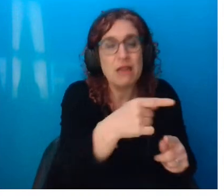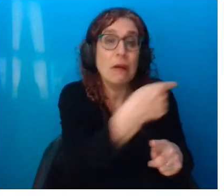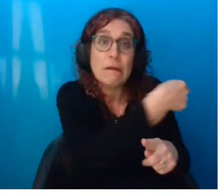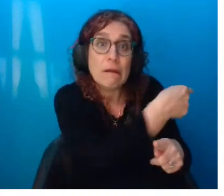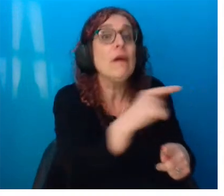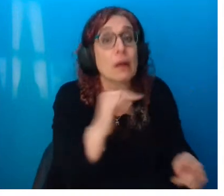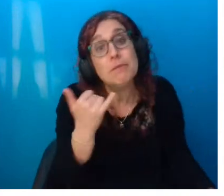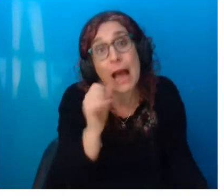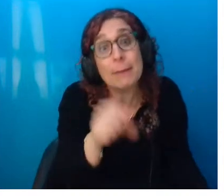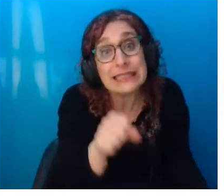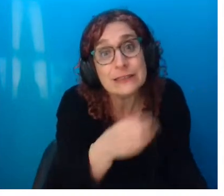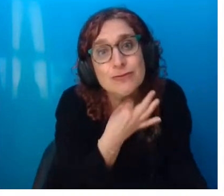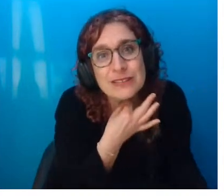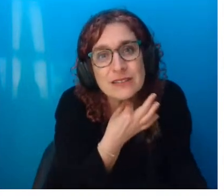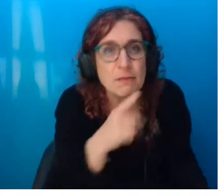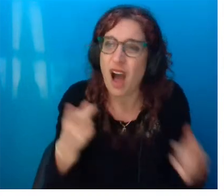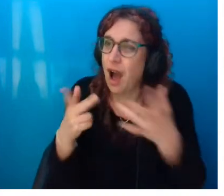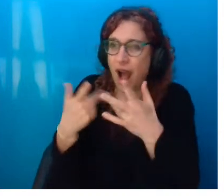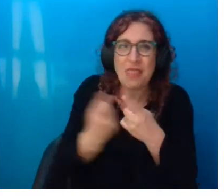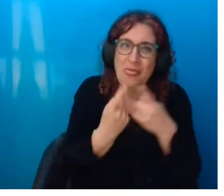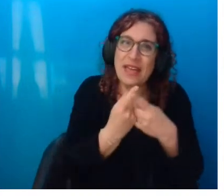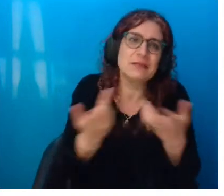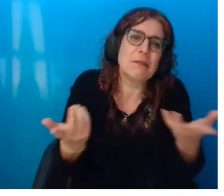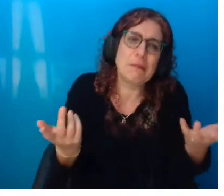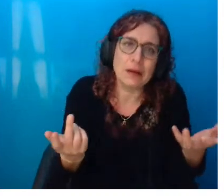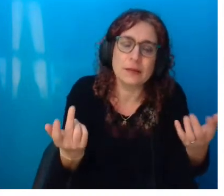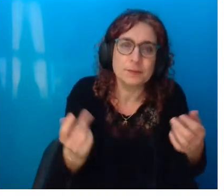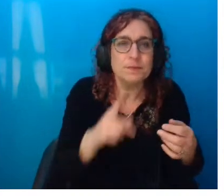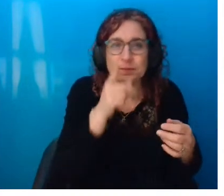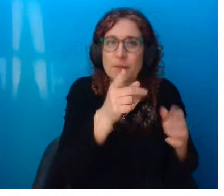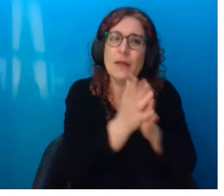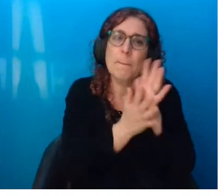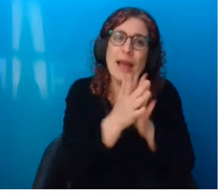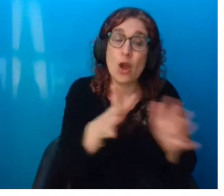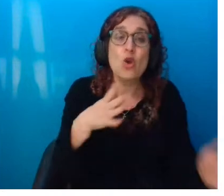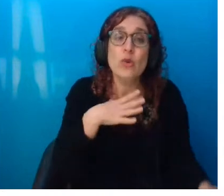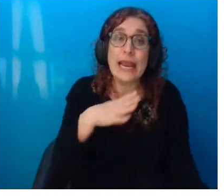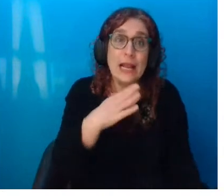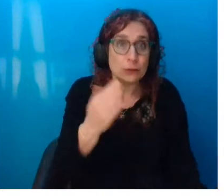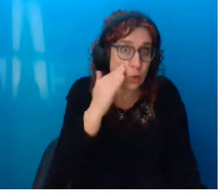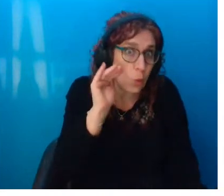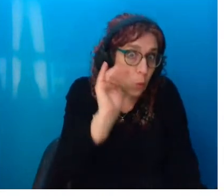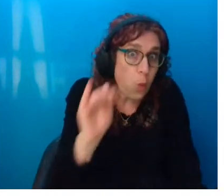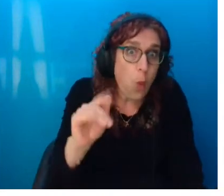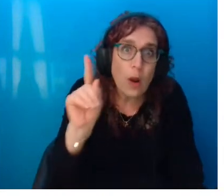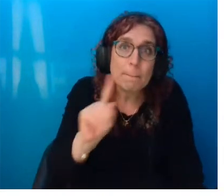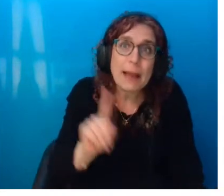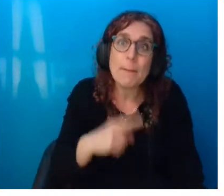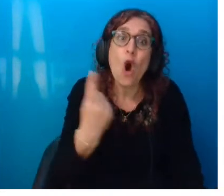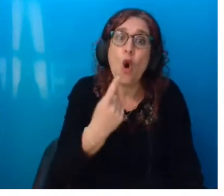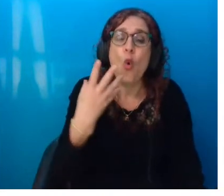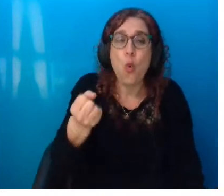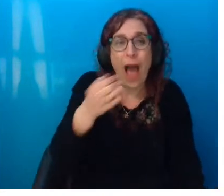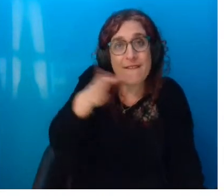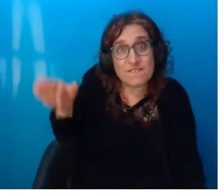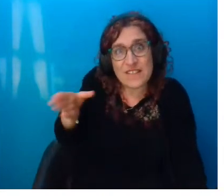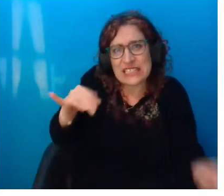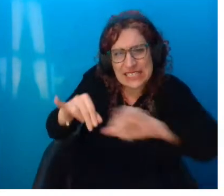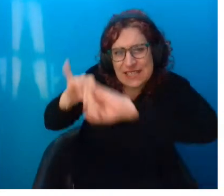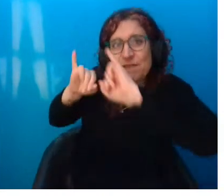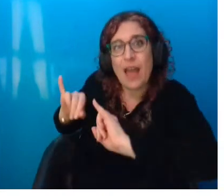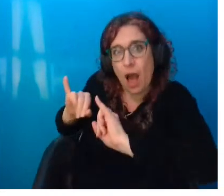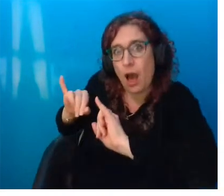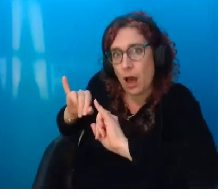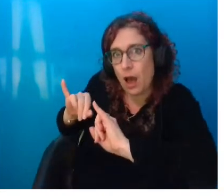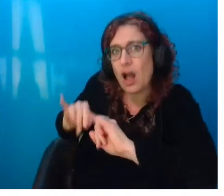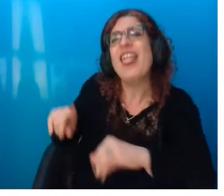view is that really we only need to caution patients about trace labelling when they have a severe allergy, as an example for those